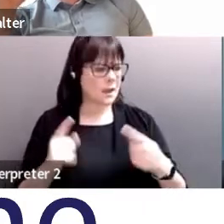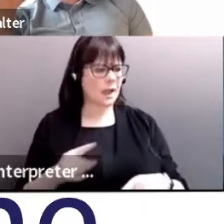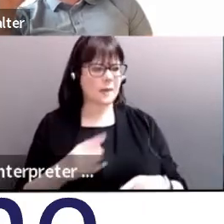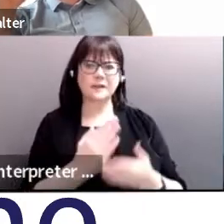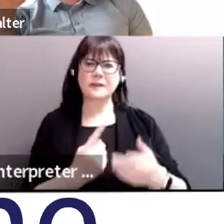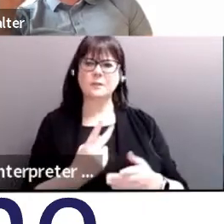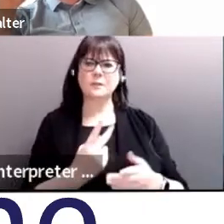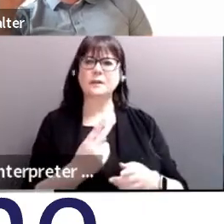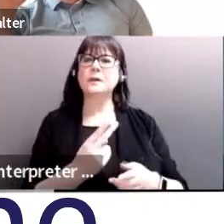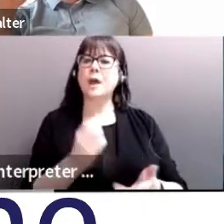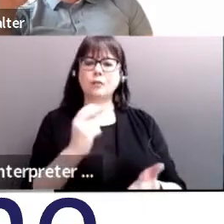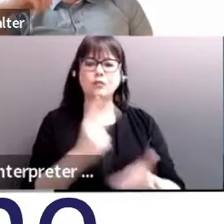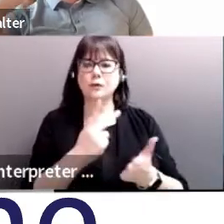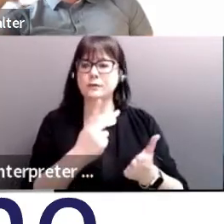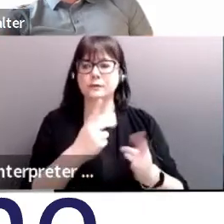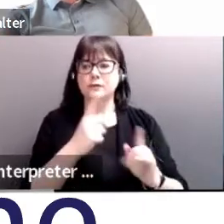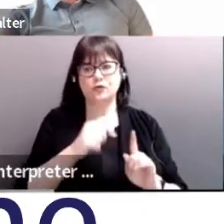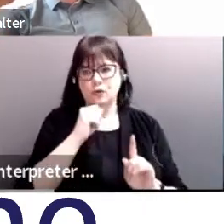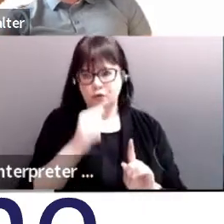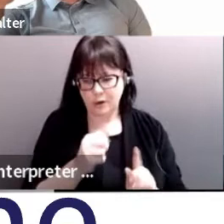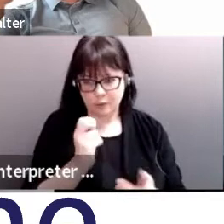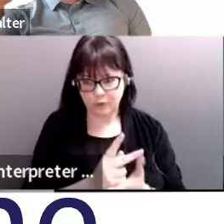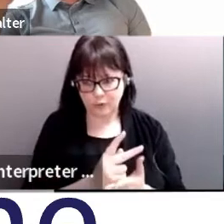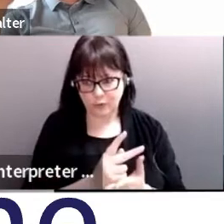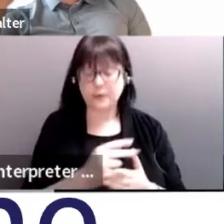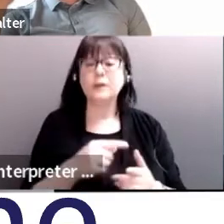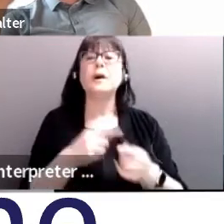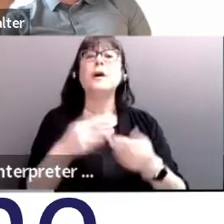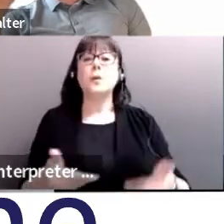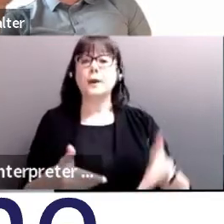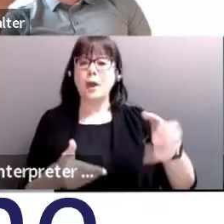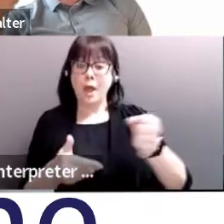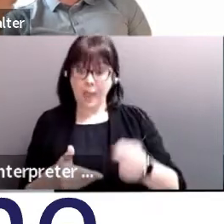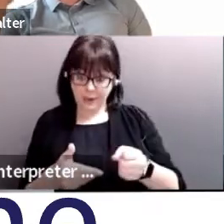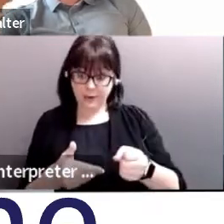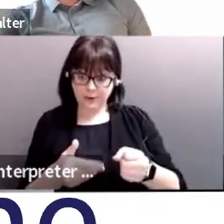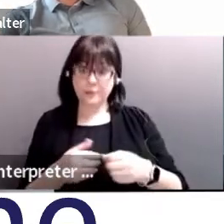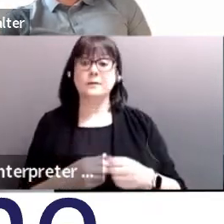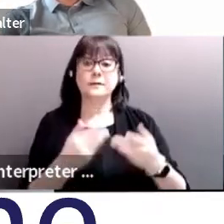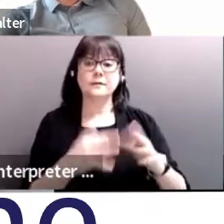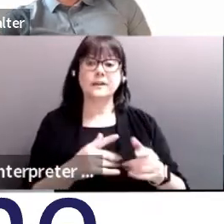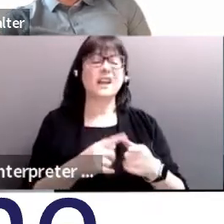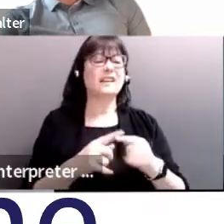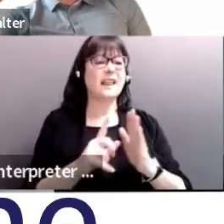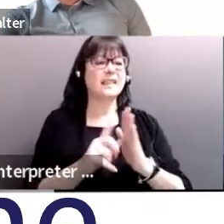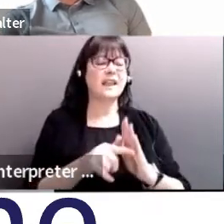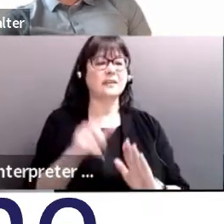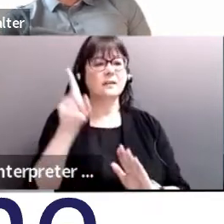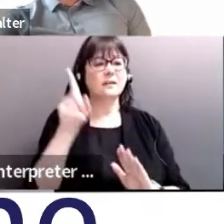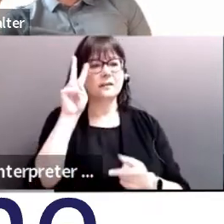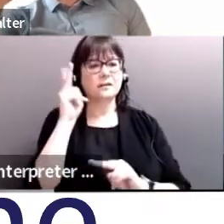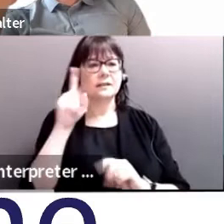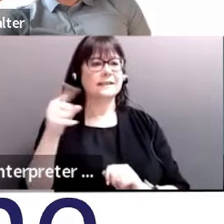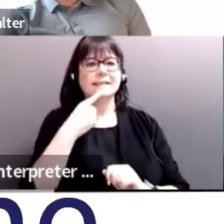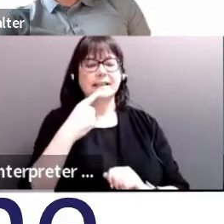funding opportunity, and they brought on an employee, and then they were told, okay, we incorrectly approved you. This is the